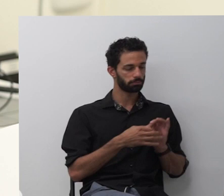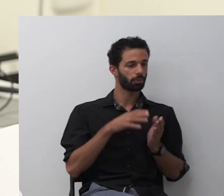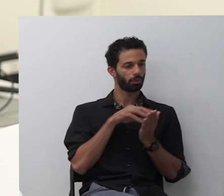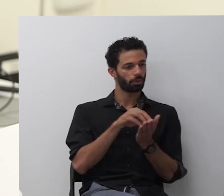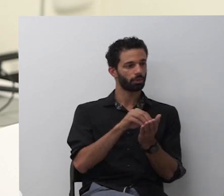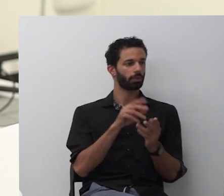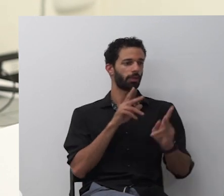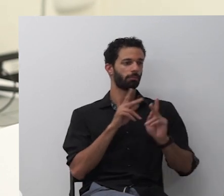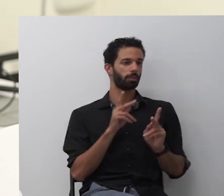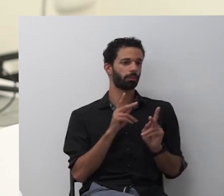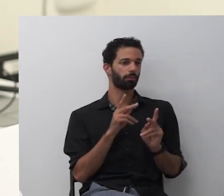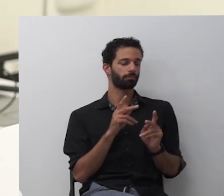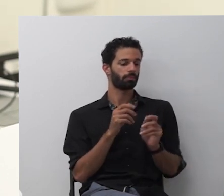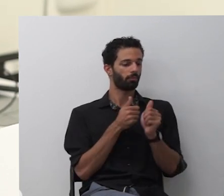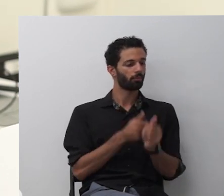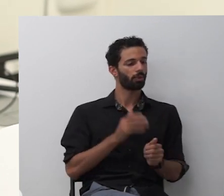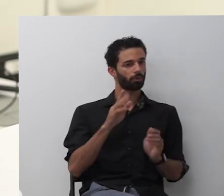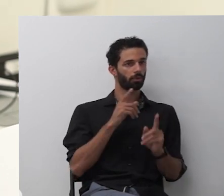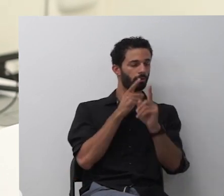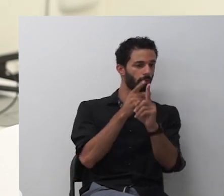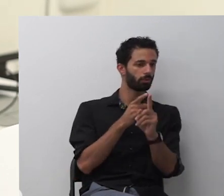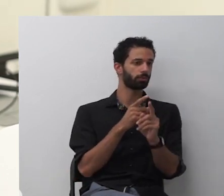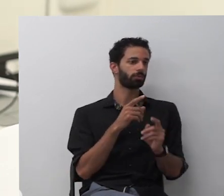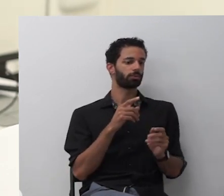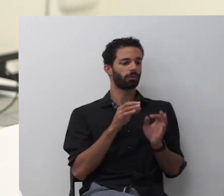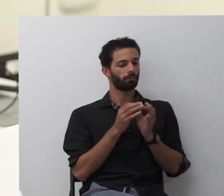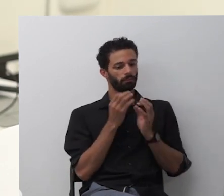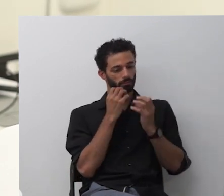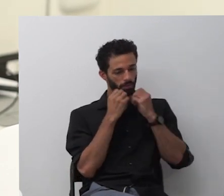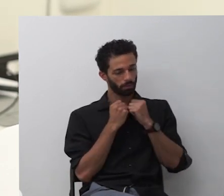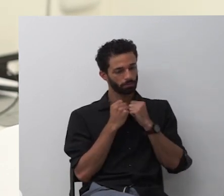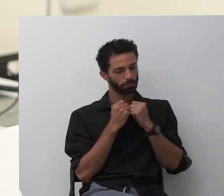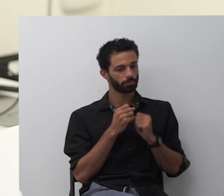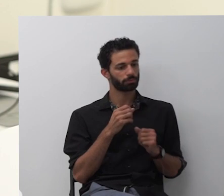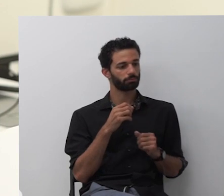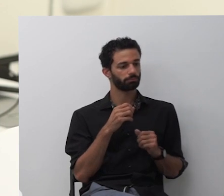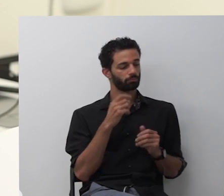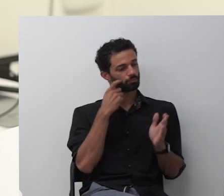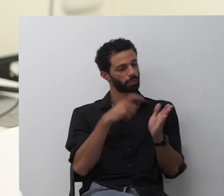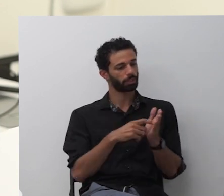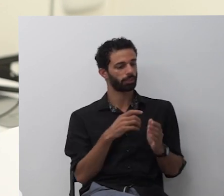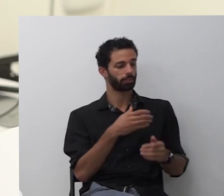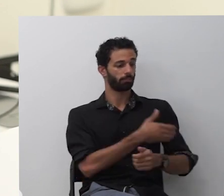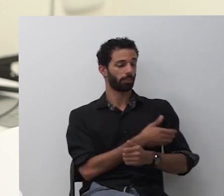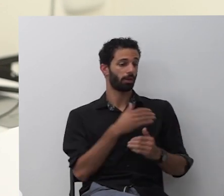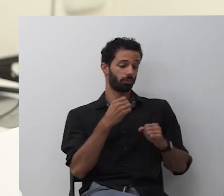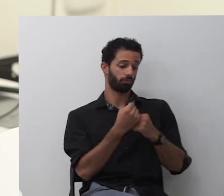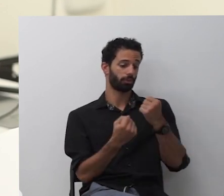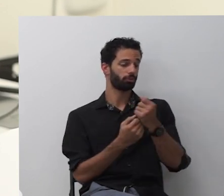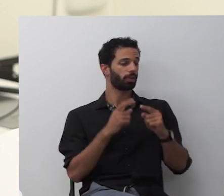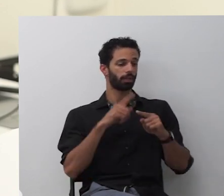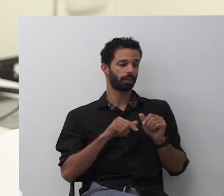around their shared values and goals, recognizing that entrenched power structures and inequitable systems can no longer be part of the status